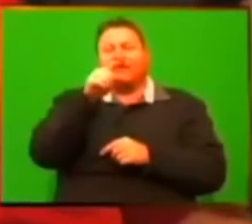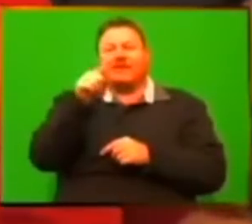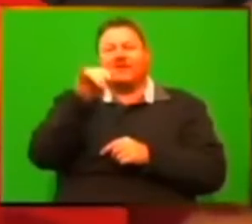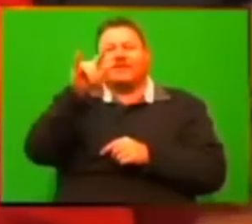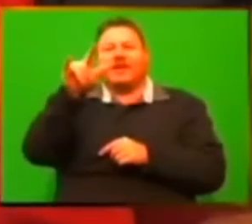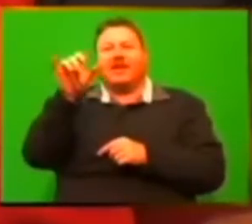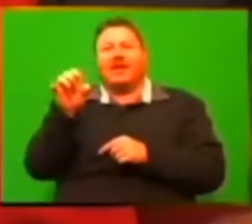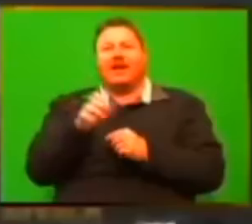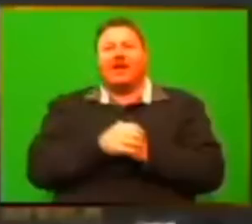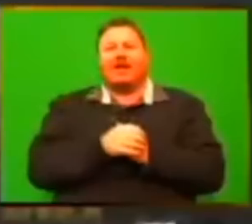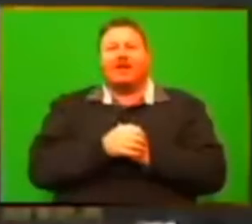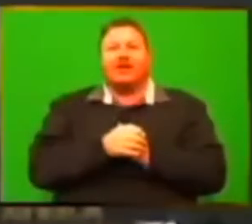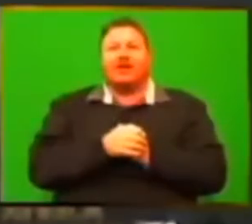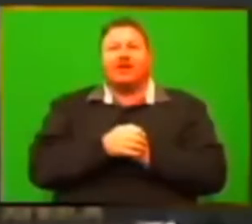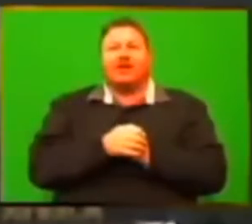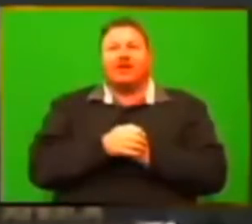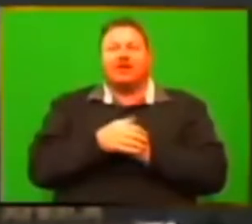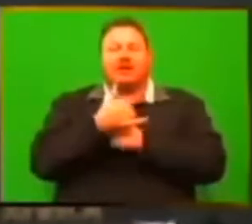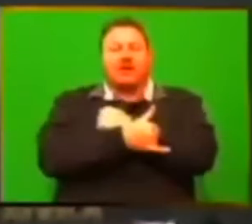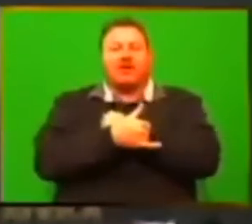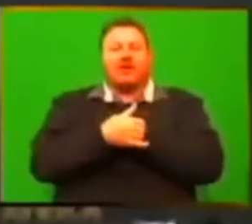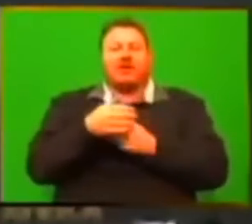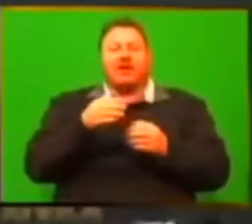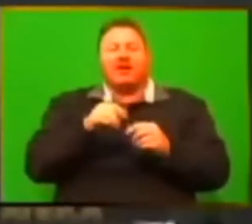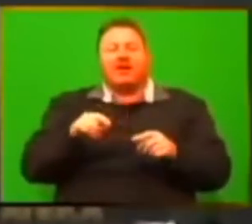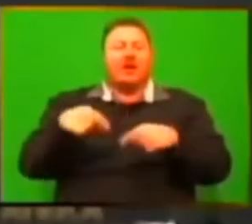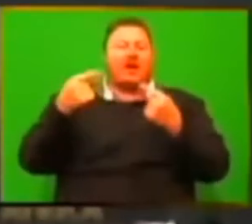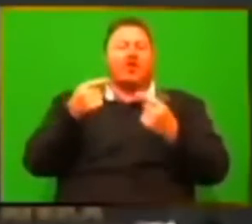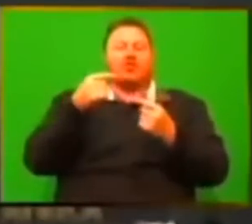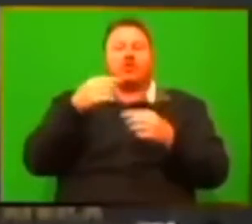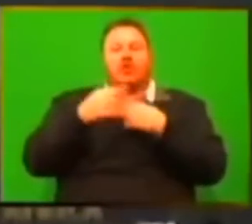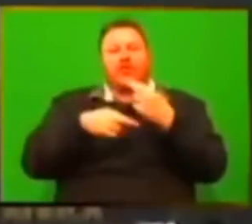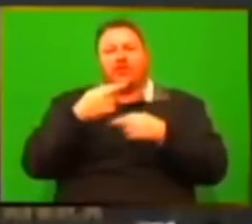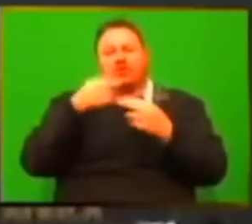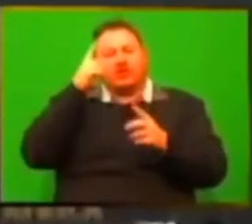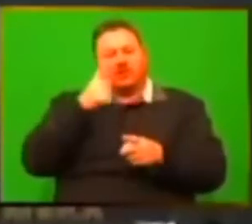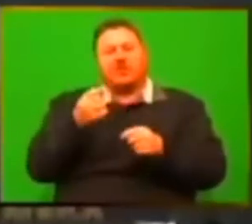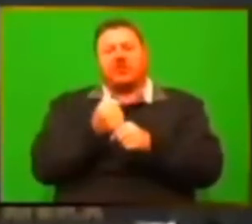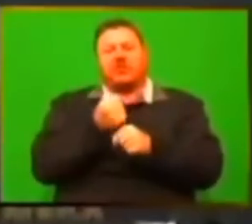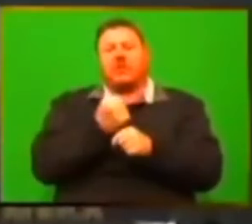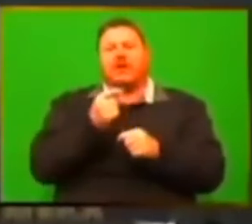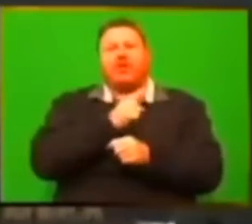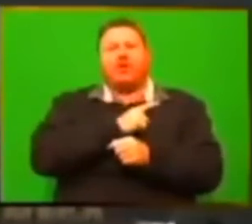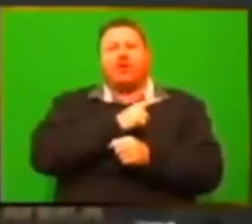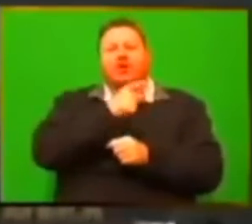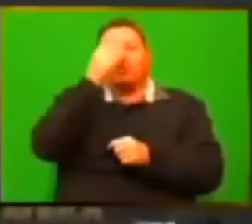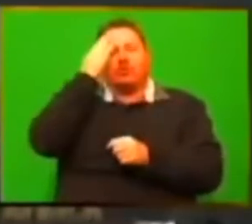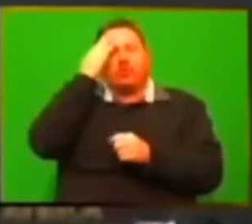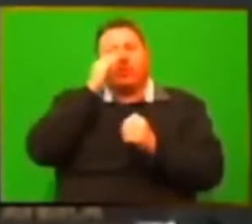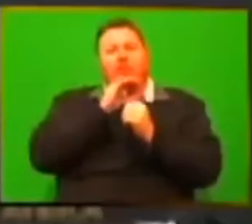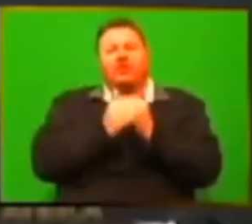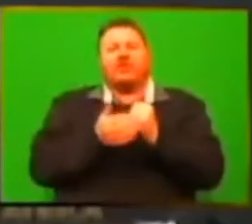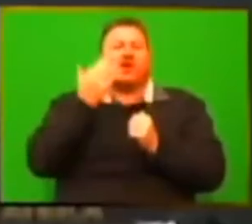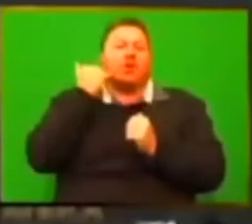You boldly take these counter-revolutionary and reactionary decisions because you know you have a full protection